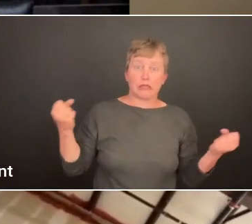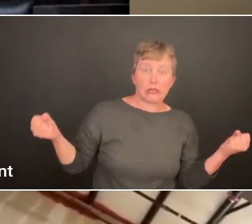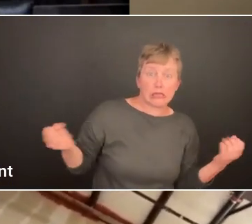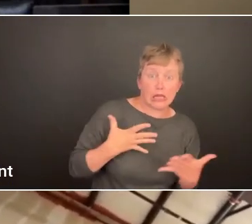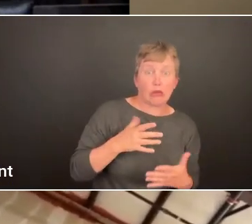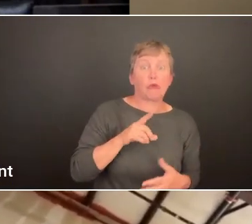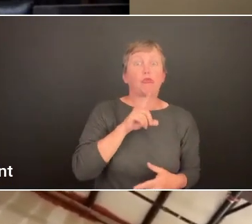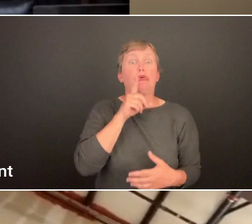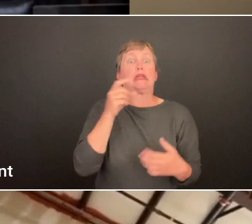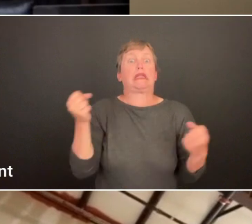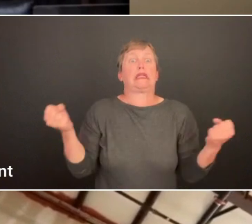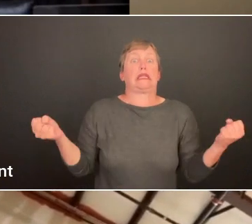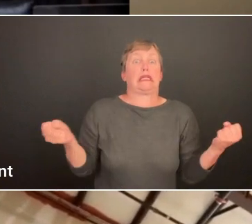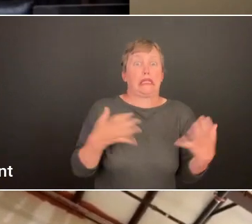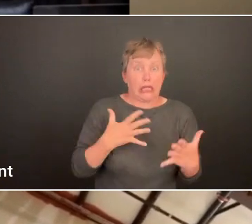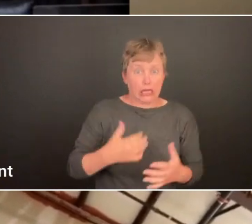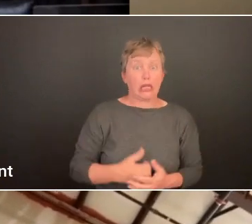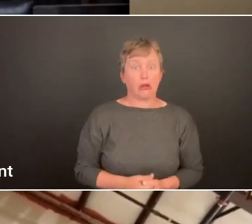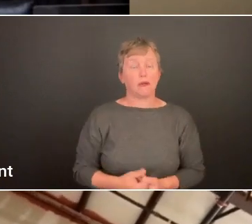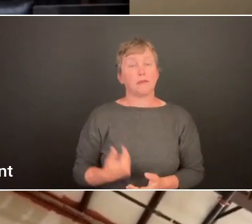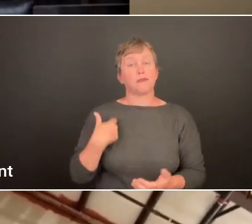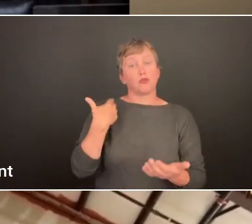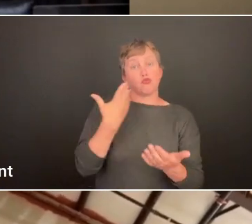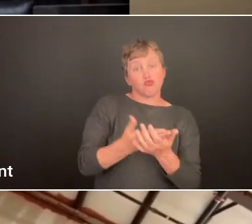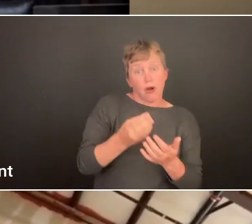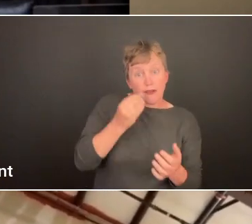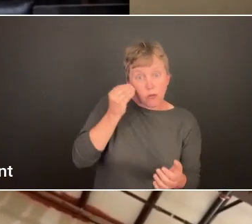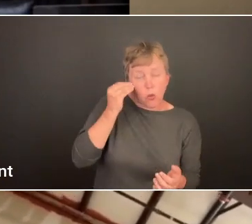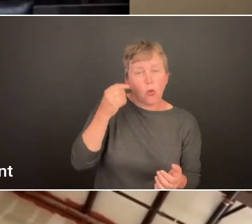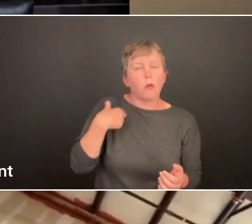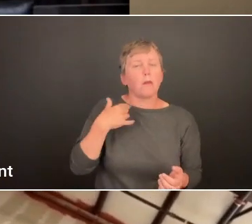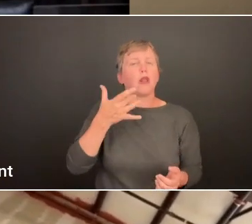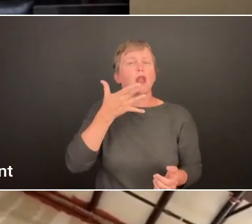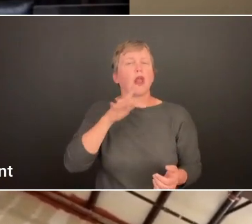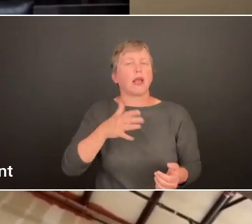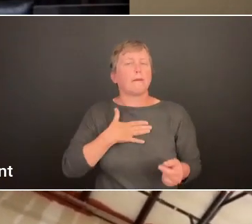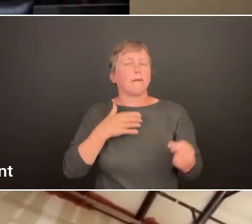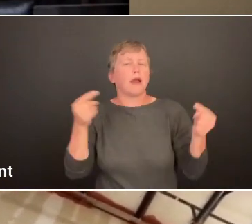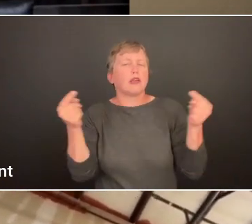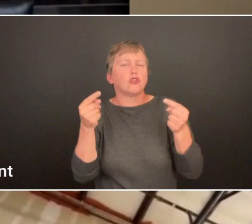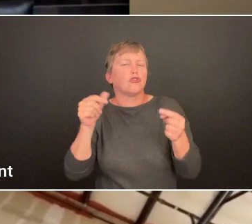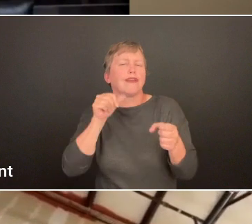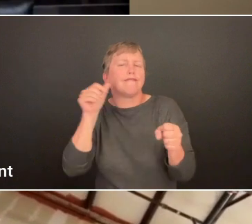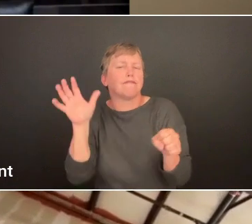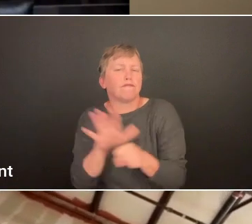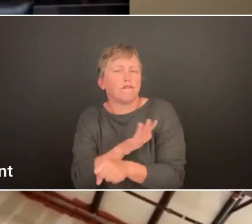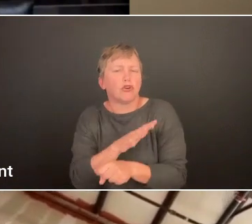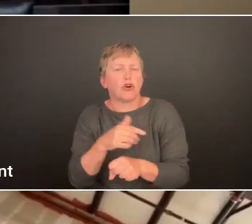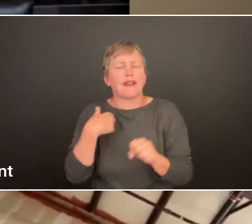was lucky enough to have an incomplete injury, so I do have sensation,